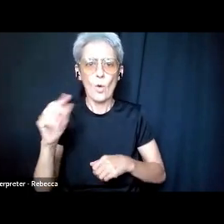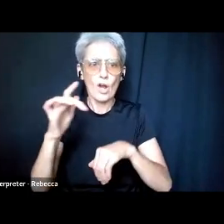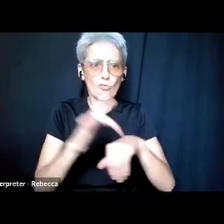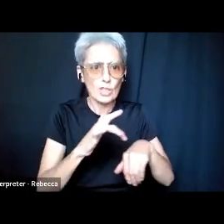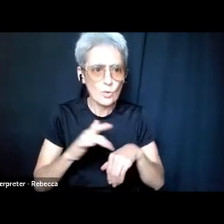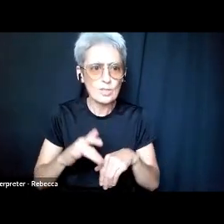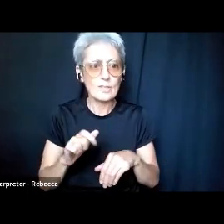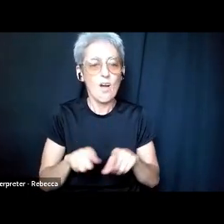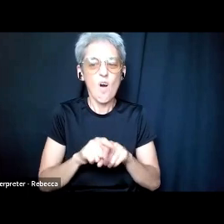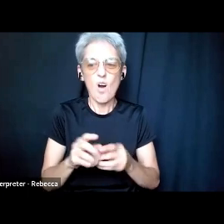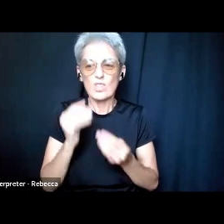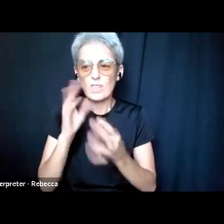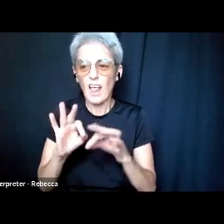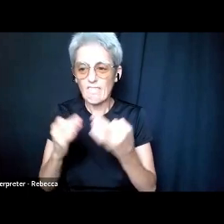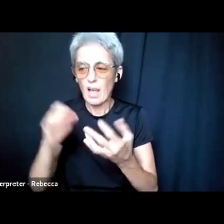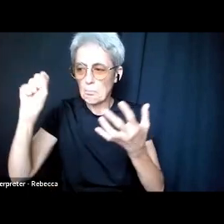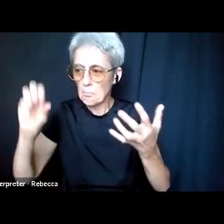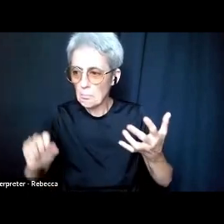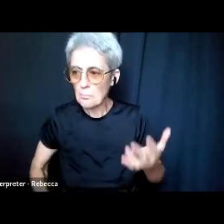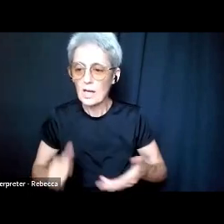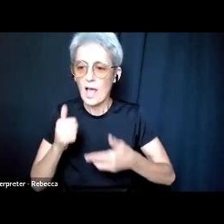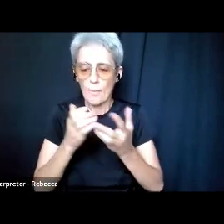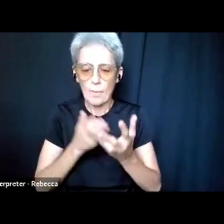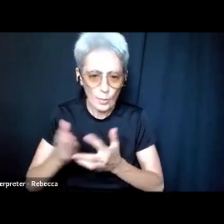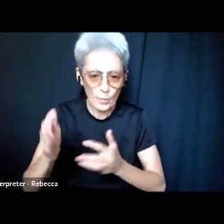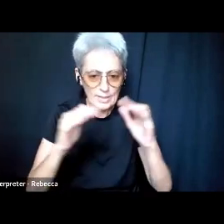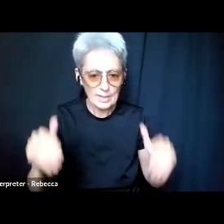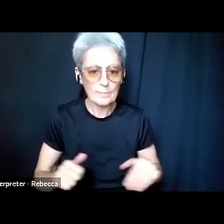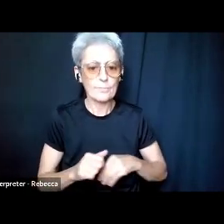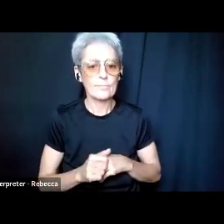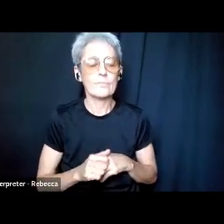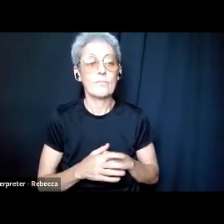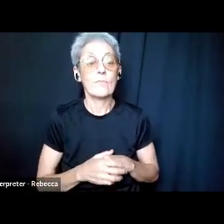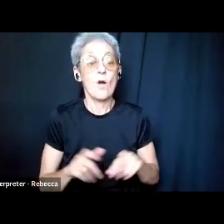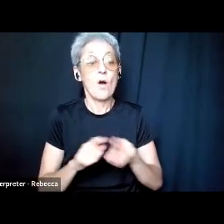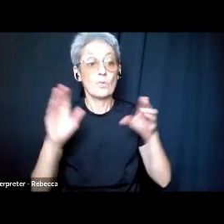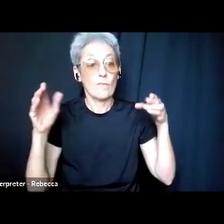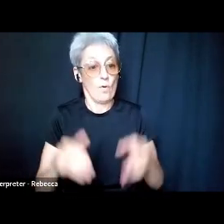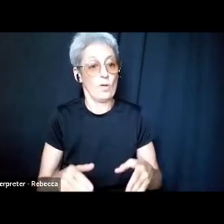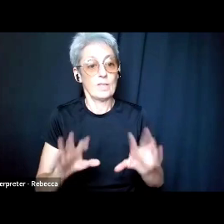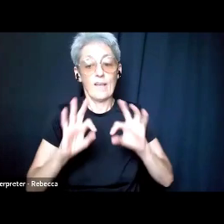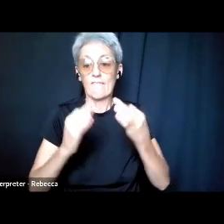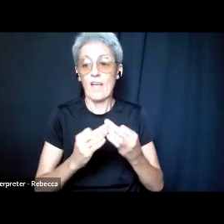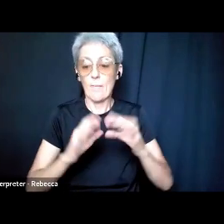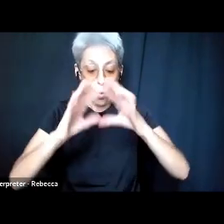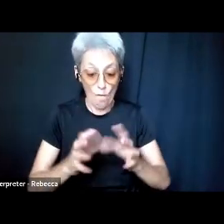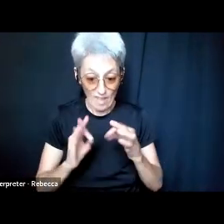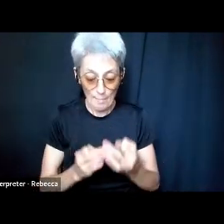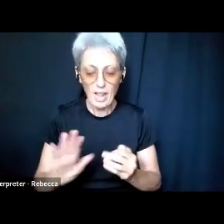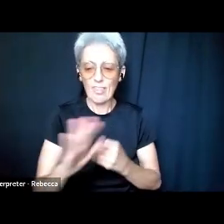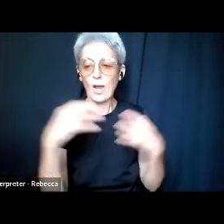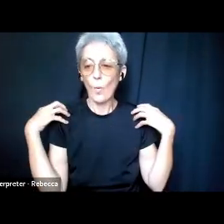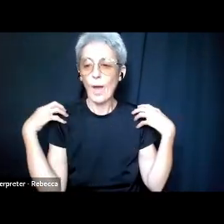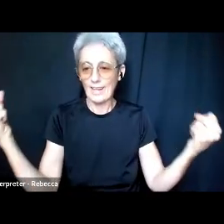We also want to make sure that we're focused on wellness of the whole family. As you heard Crystal say